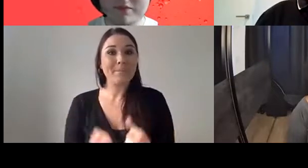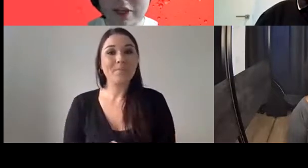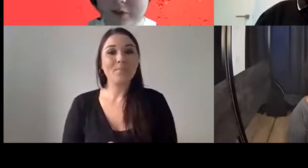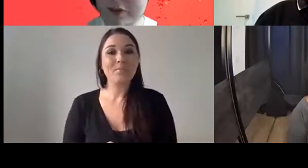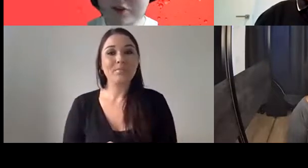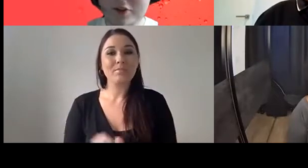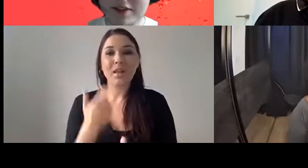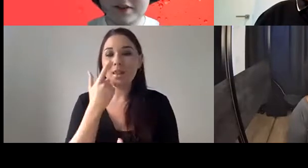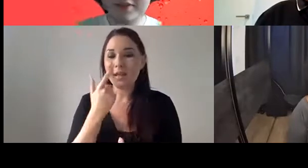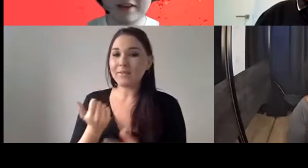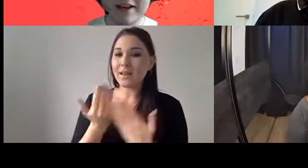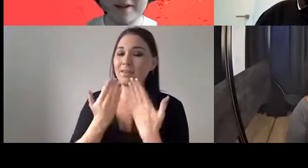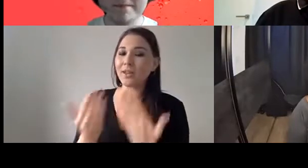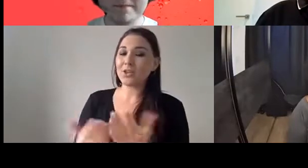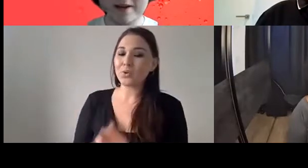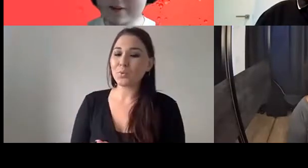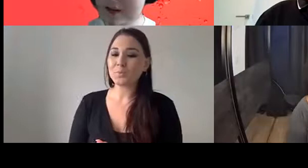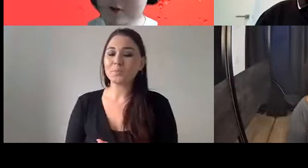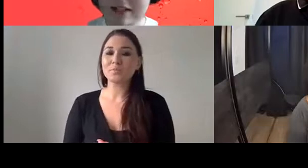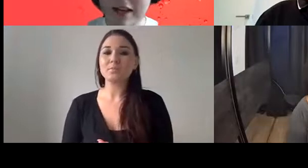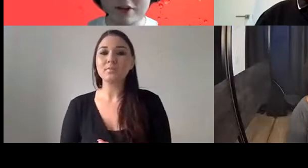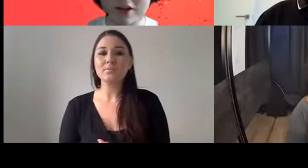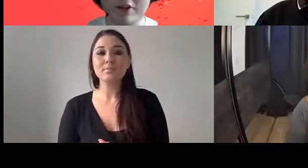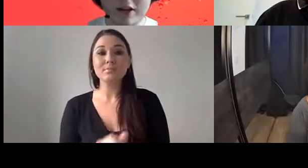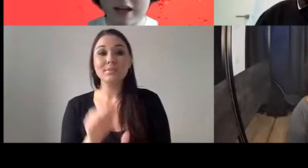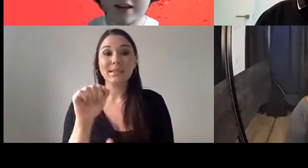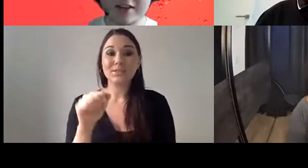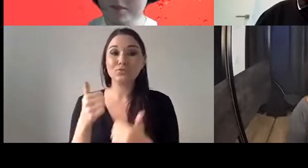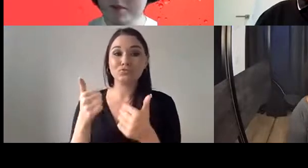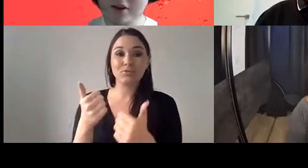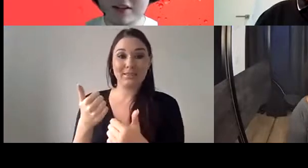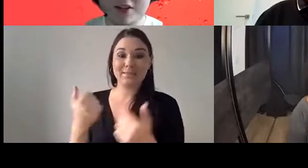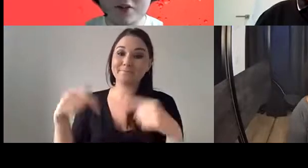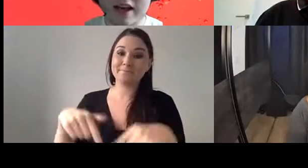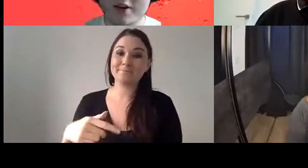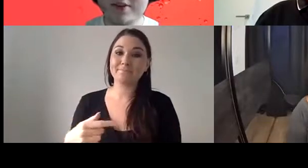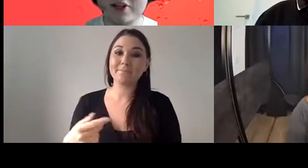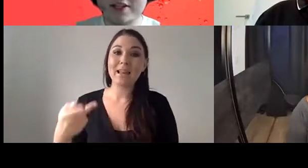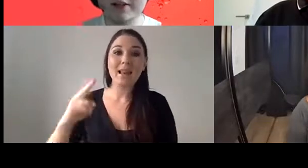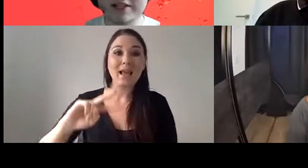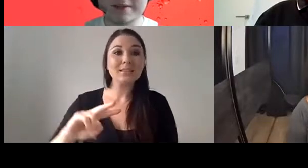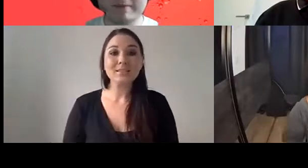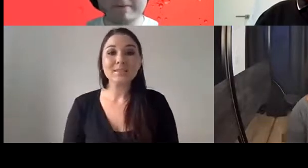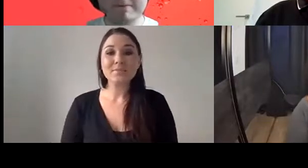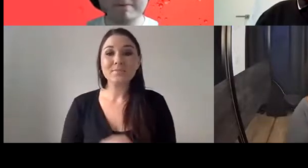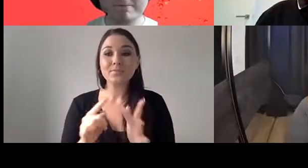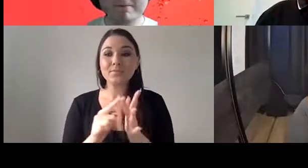Lovely. Thank you for the intro, Steve. And yeah, great to have you here. And next up, I'd like to hand over to Jessie,